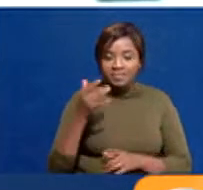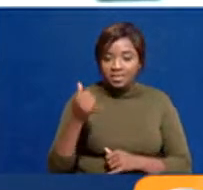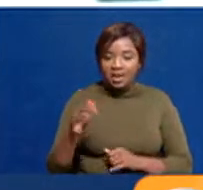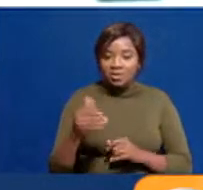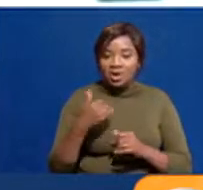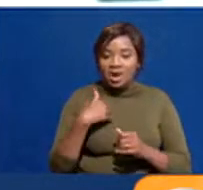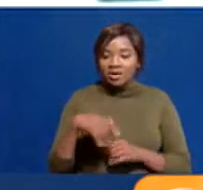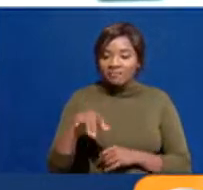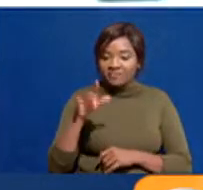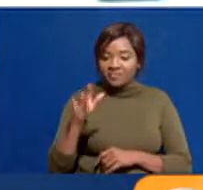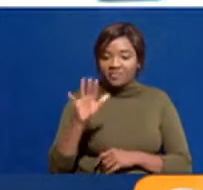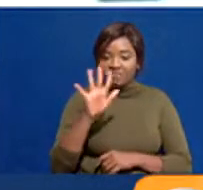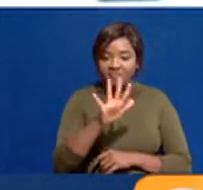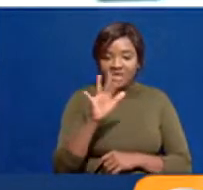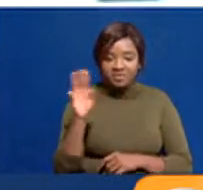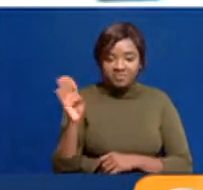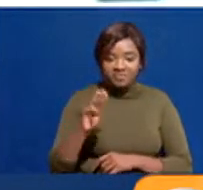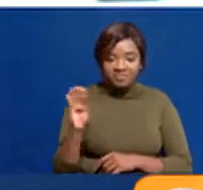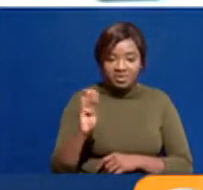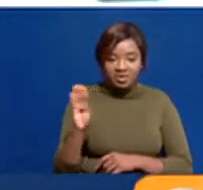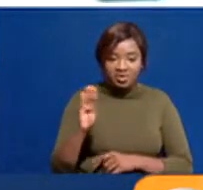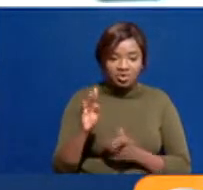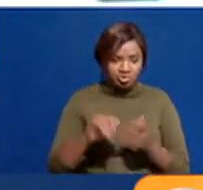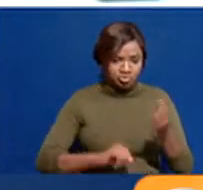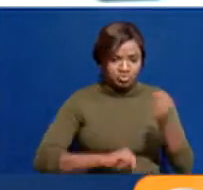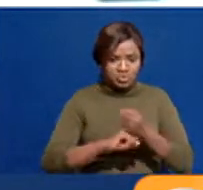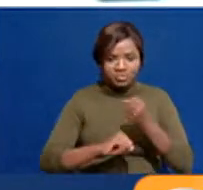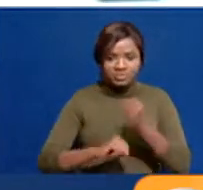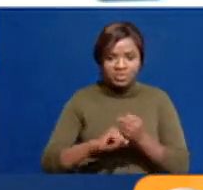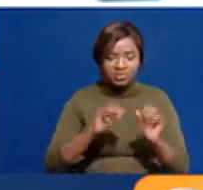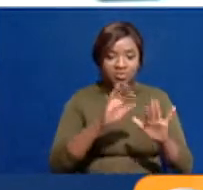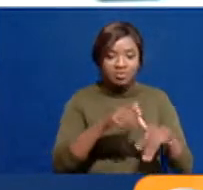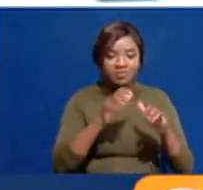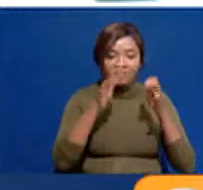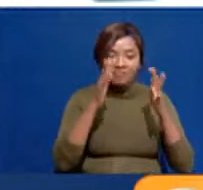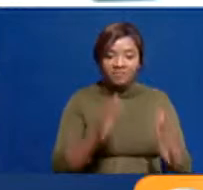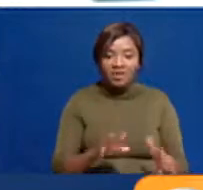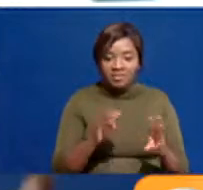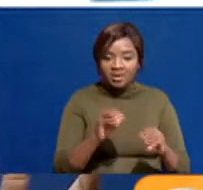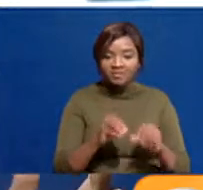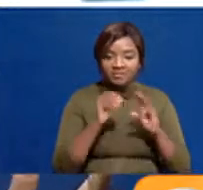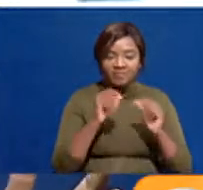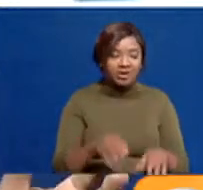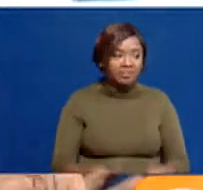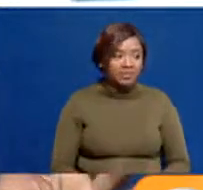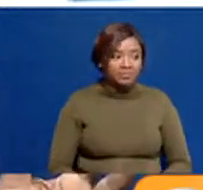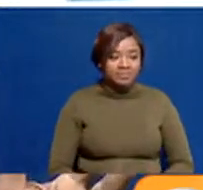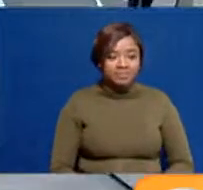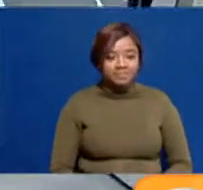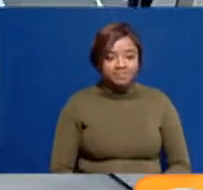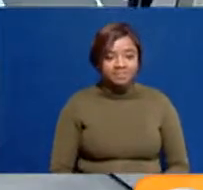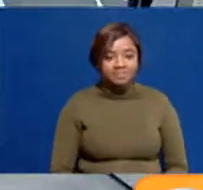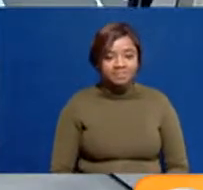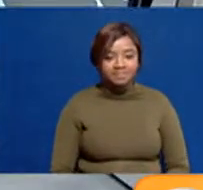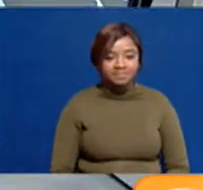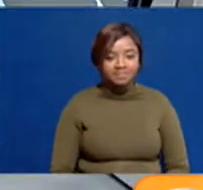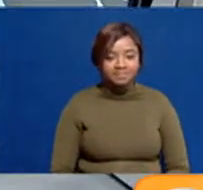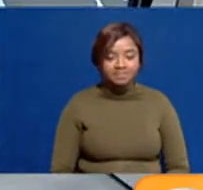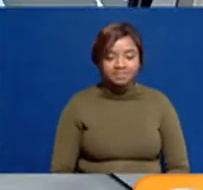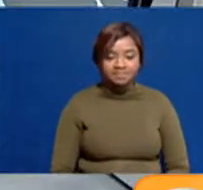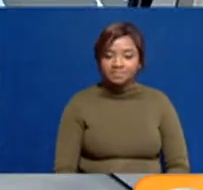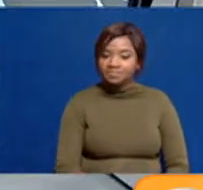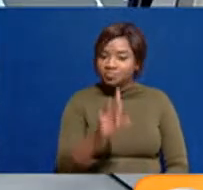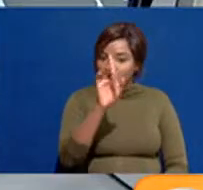5 million farmers a subsidized rate of fertilizer at 3,500. Let me respond quickly